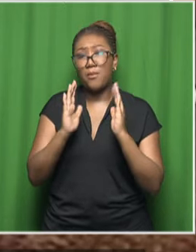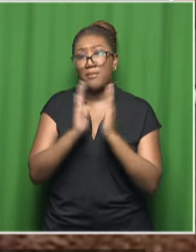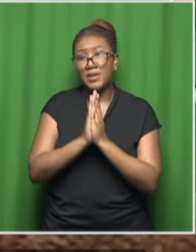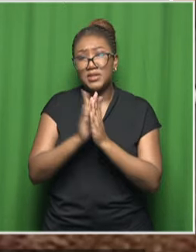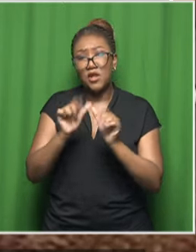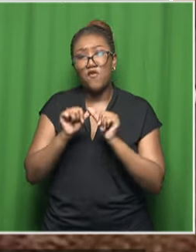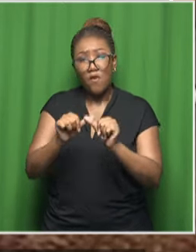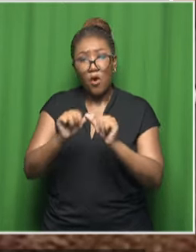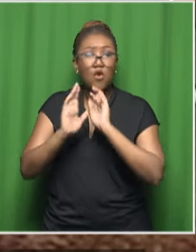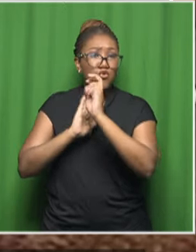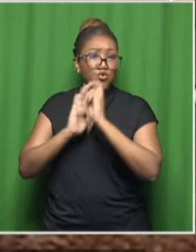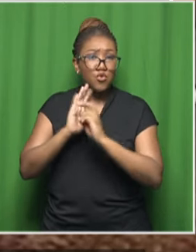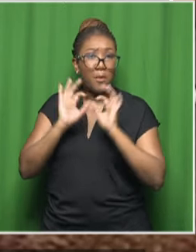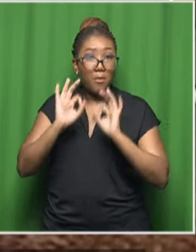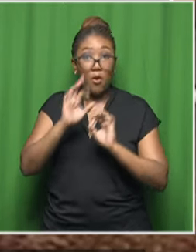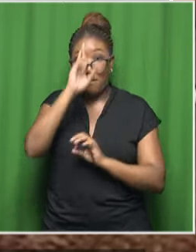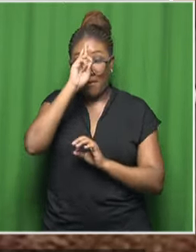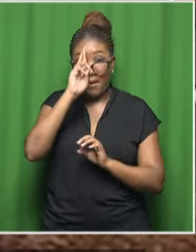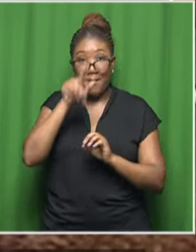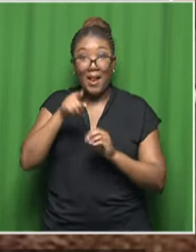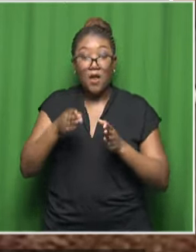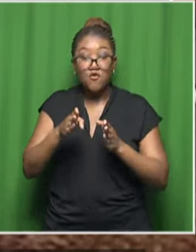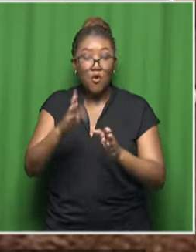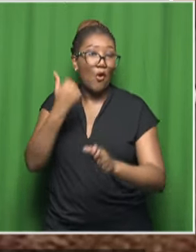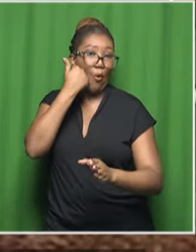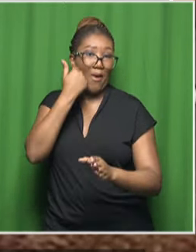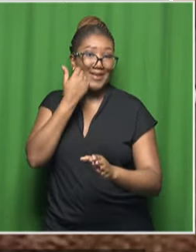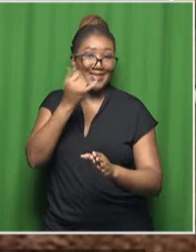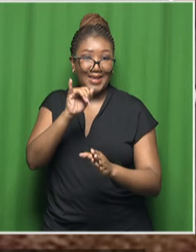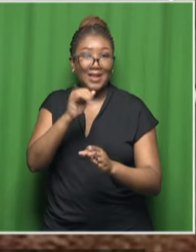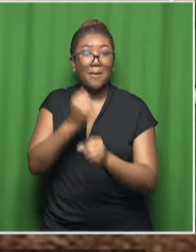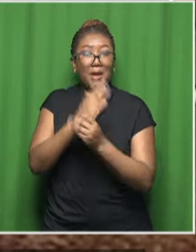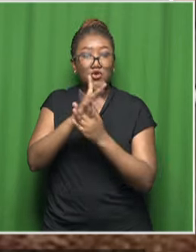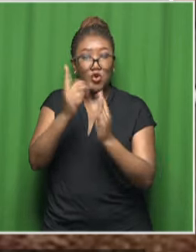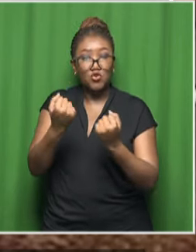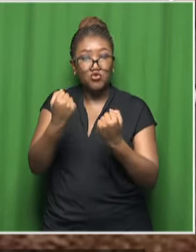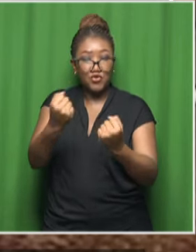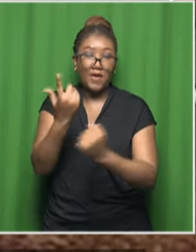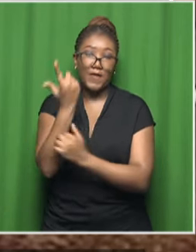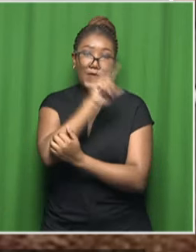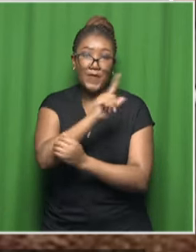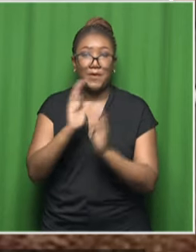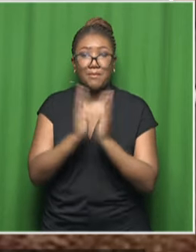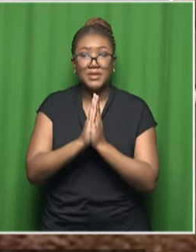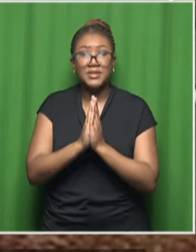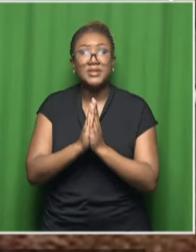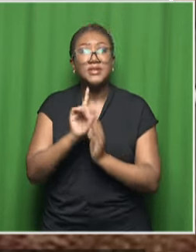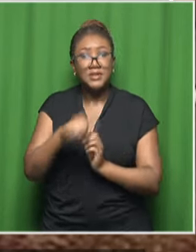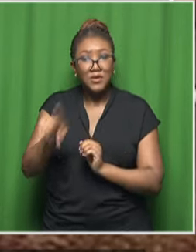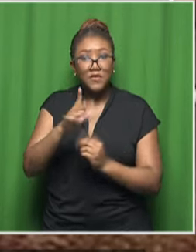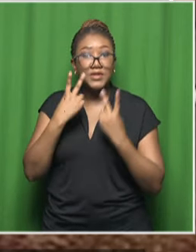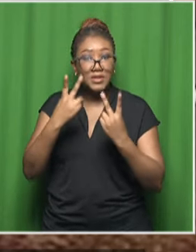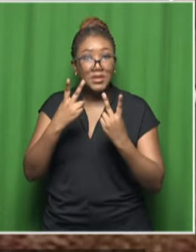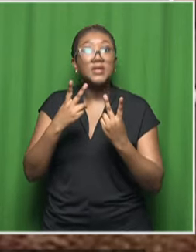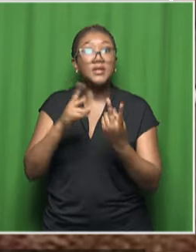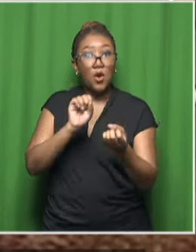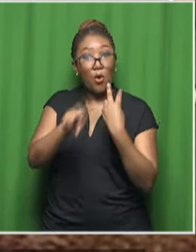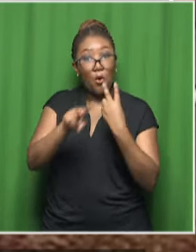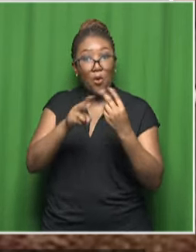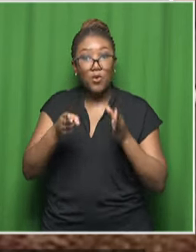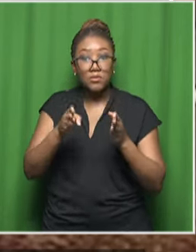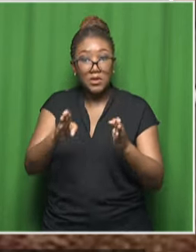Some of the roads may still be slippery. There's a terrific amount of snow. And we saw that one of the alternative routes, and this is interesting because it's a route that's often talked about